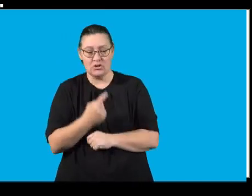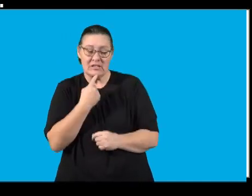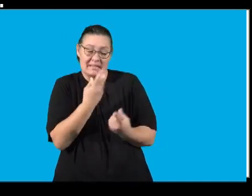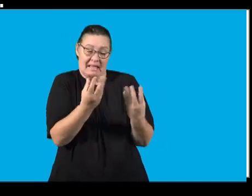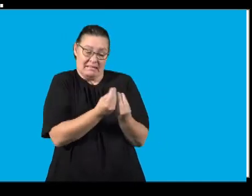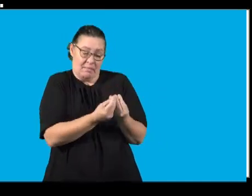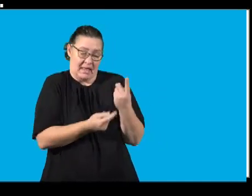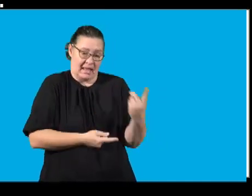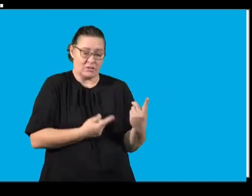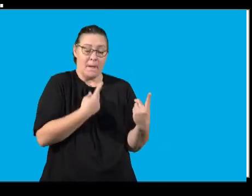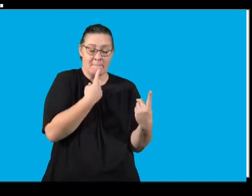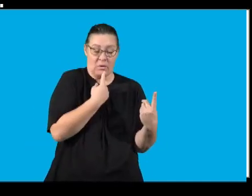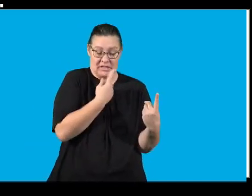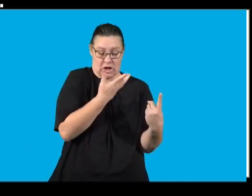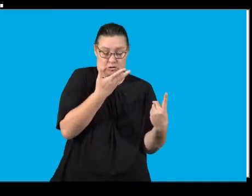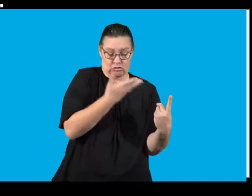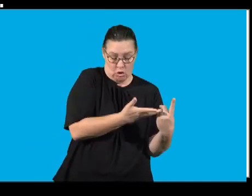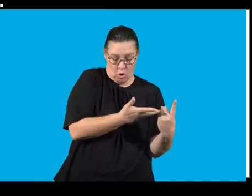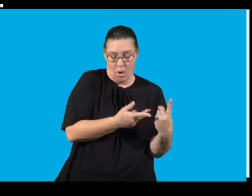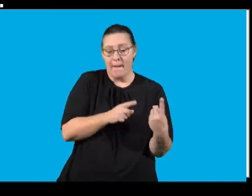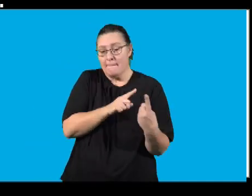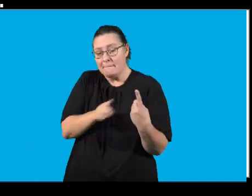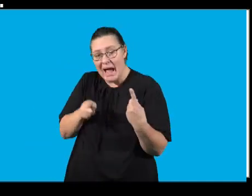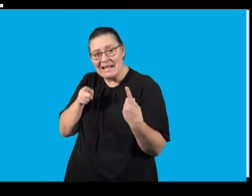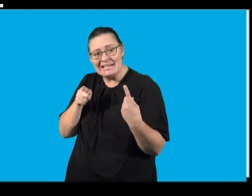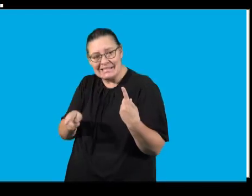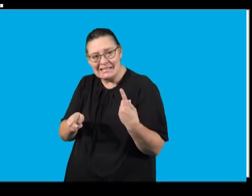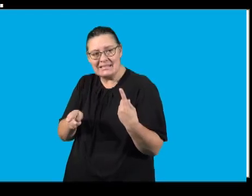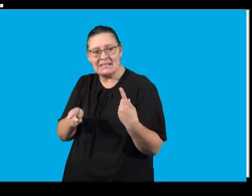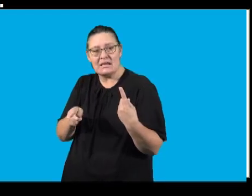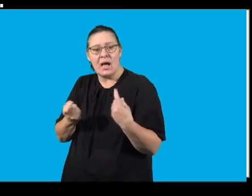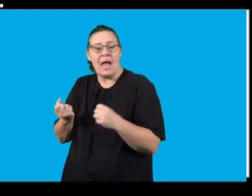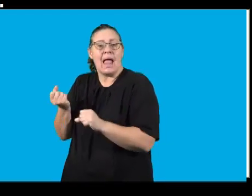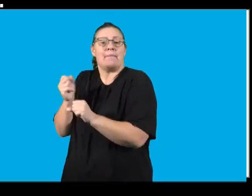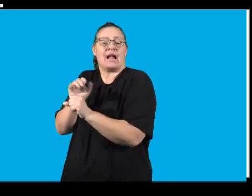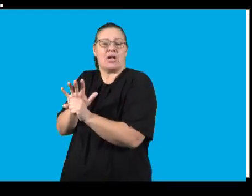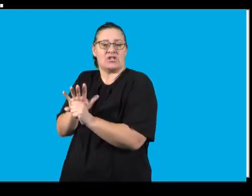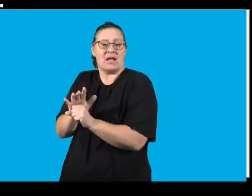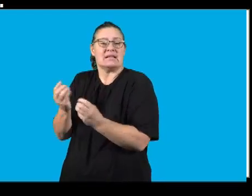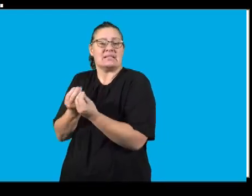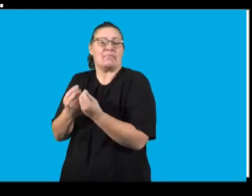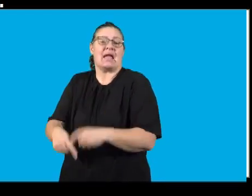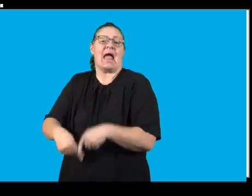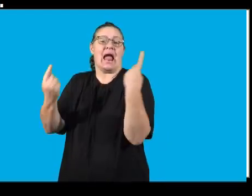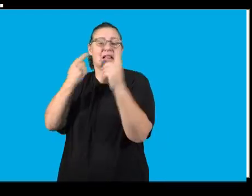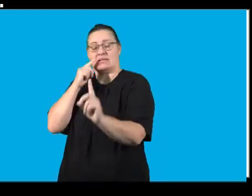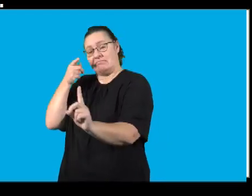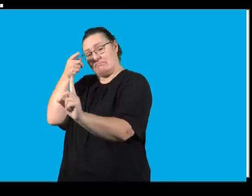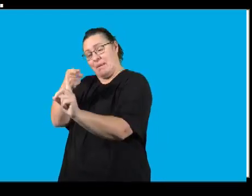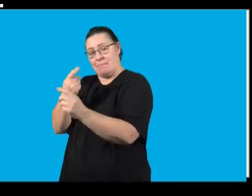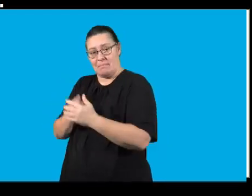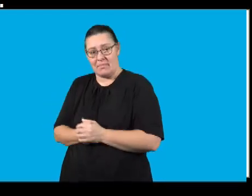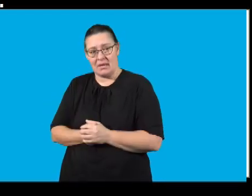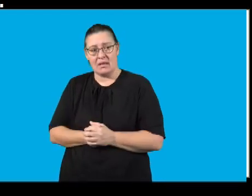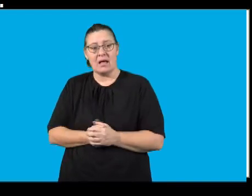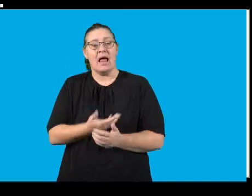the mouth is saying one thing, but now, by implication, there's something else intended here. Yet,